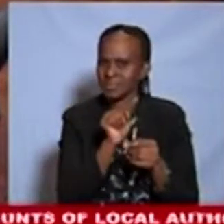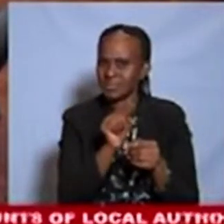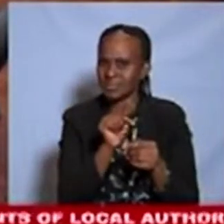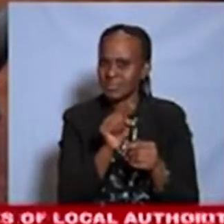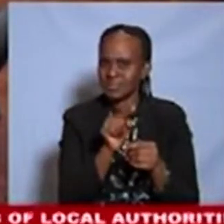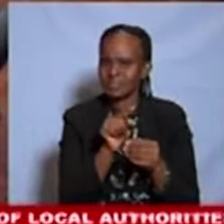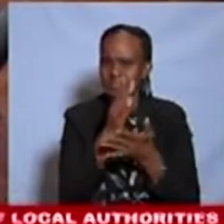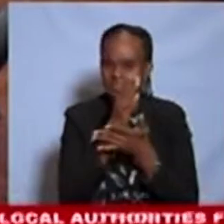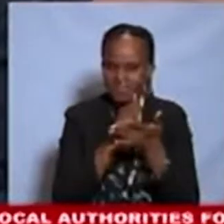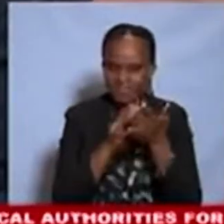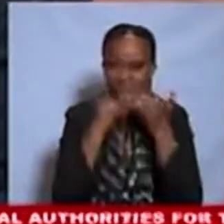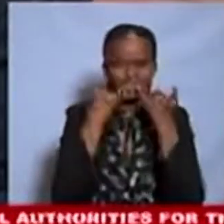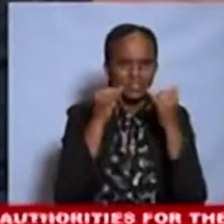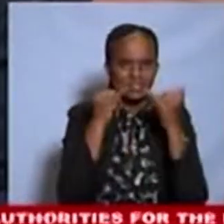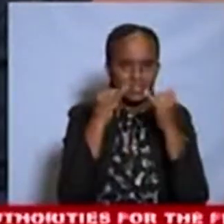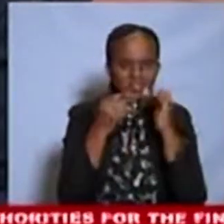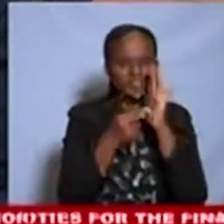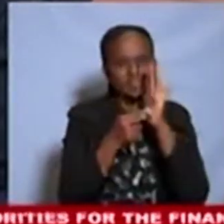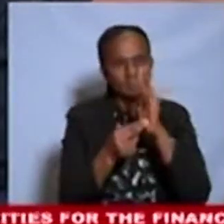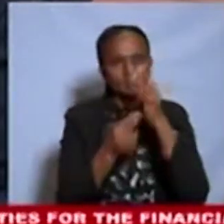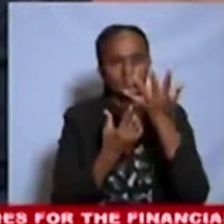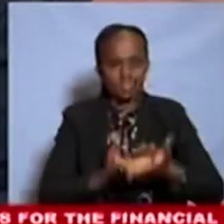certain information is not coming out.